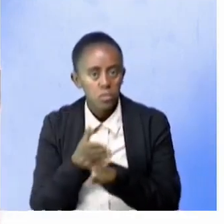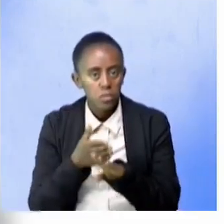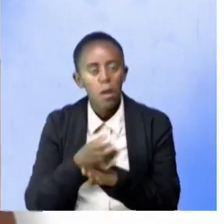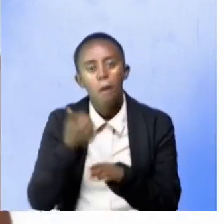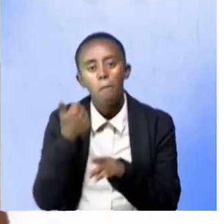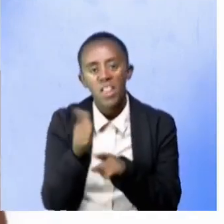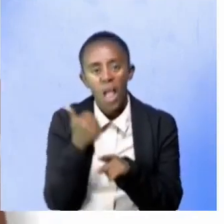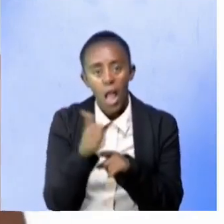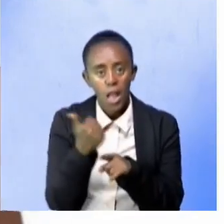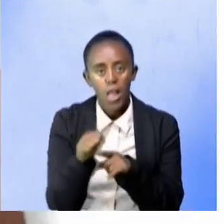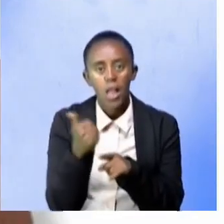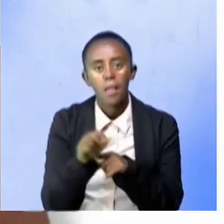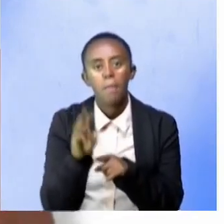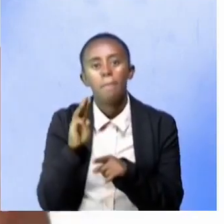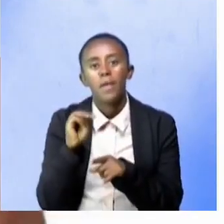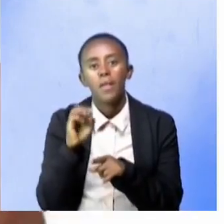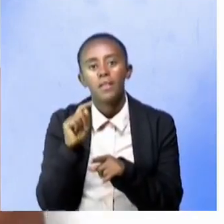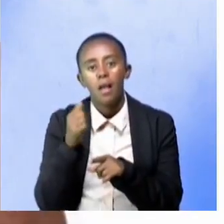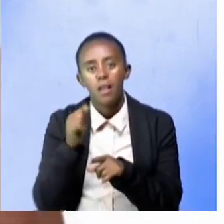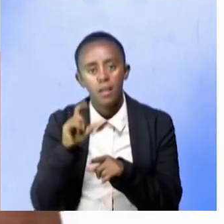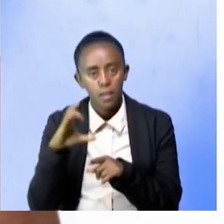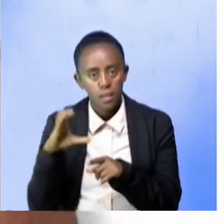Metallic.